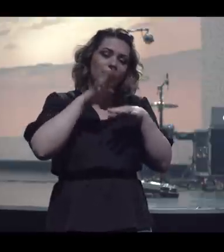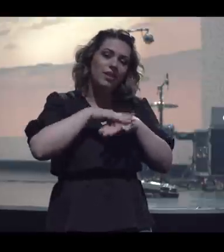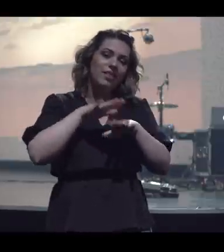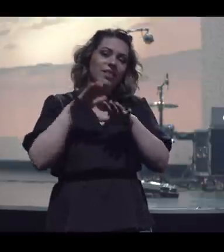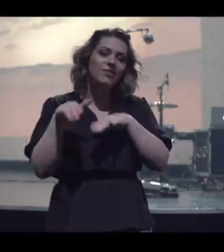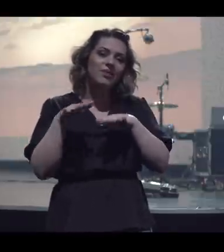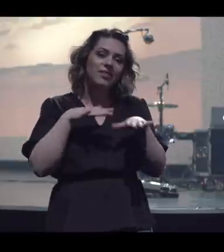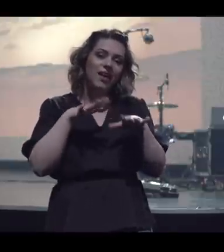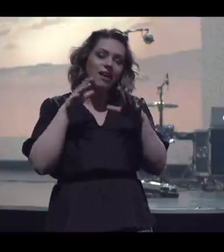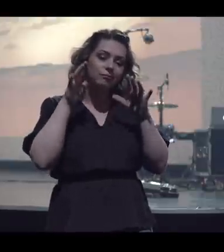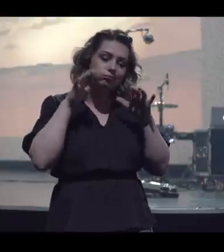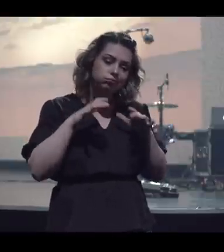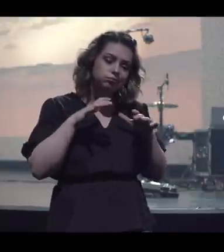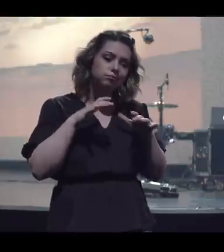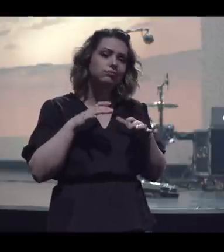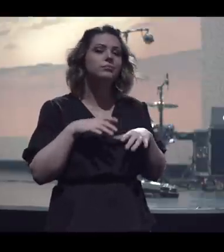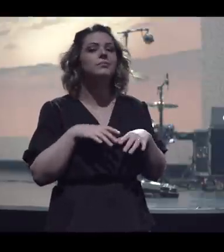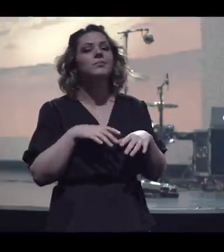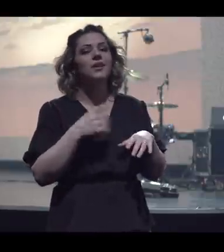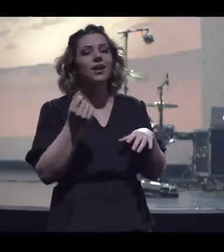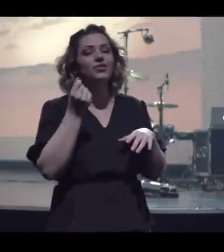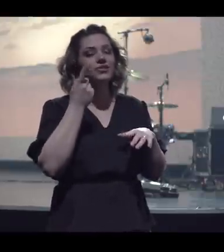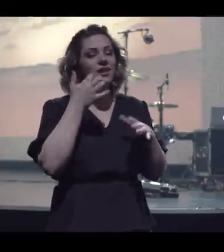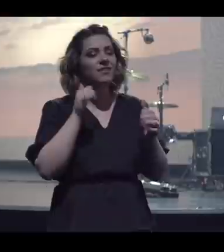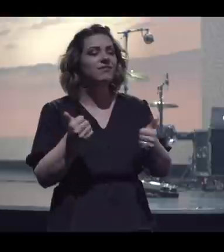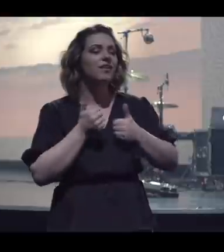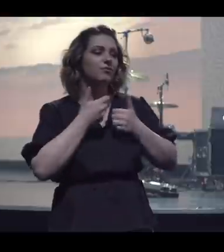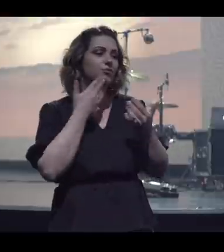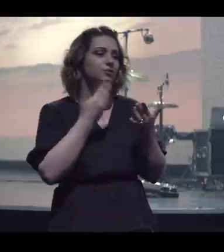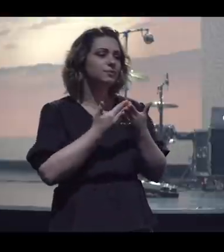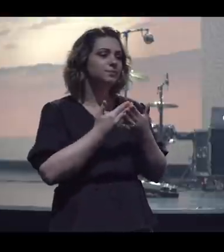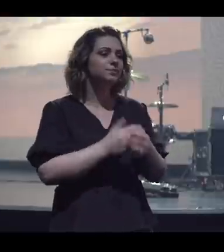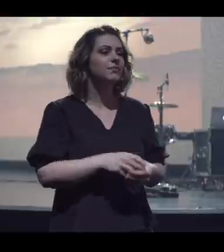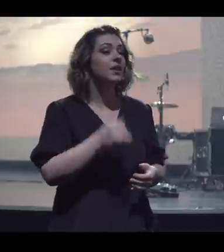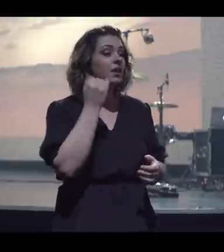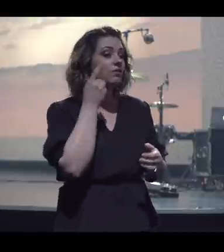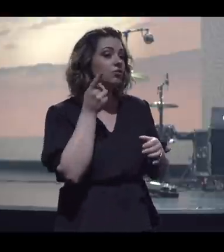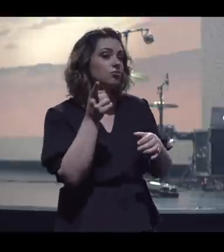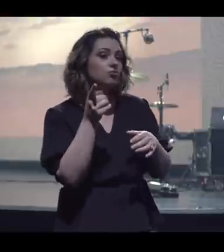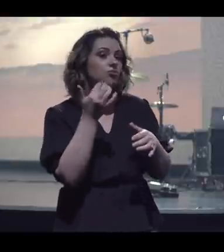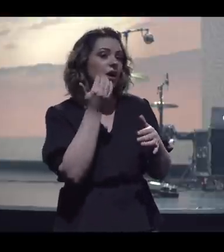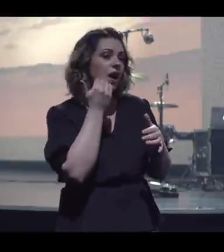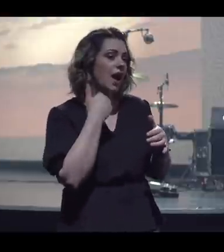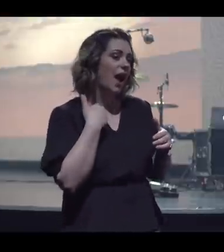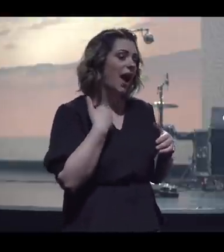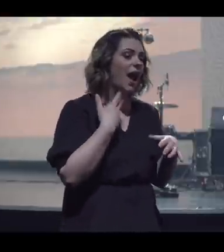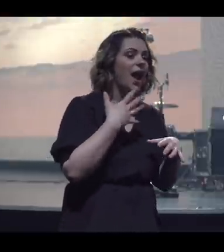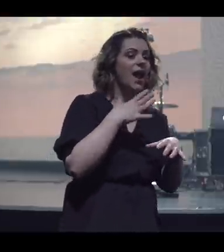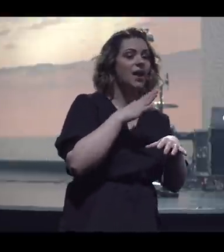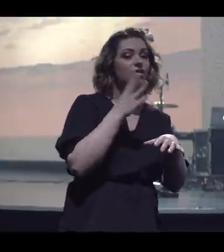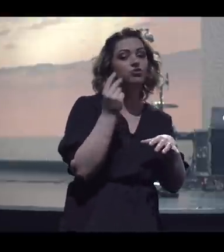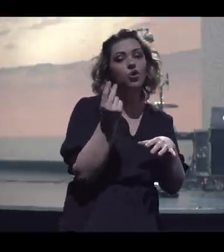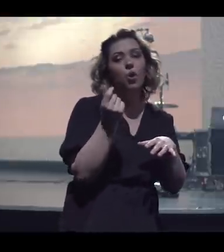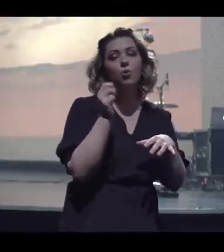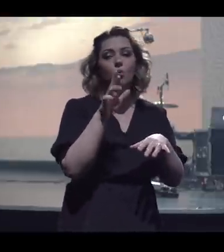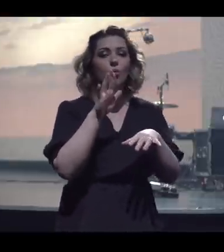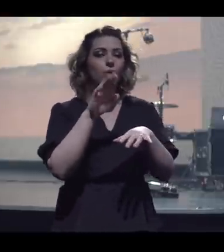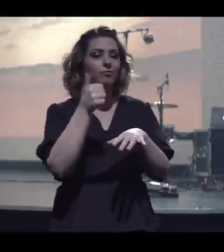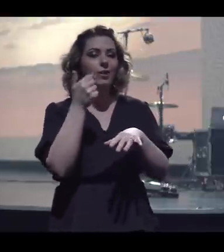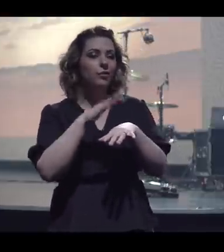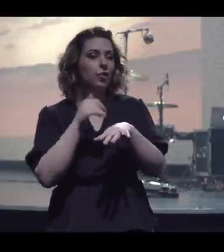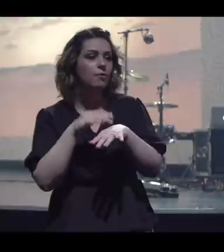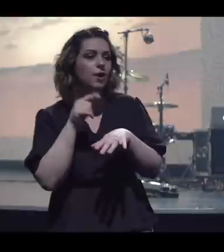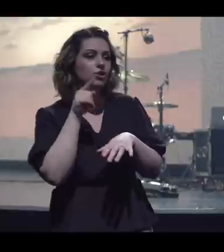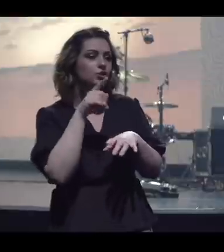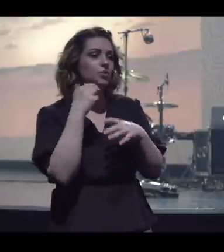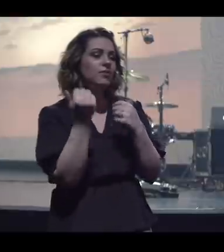need to know that life is okay. If you've ever had a dog or a pet that you just loved and said, that, you know, they loved